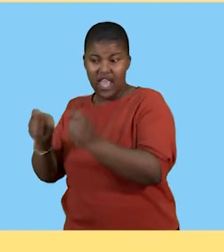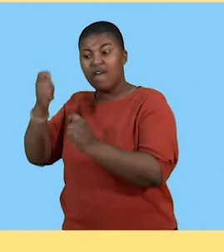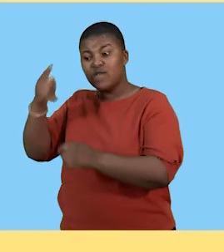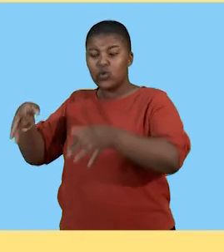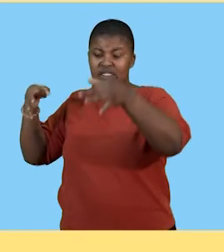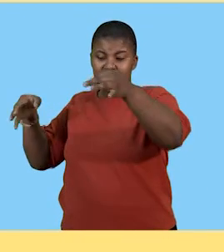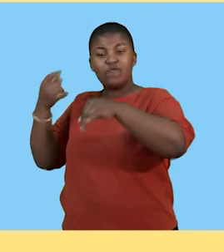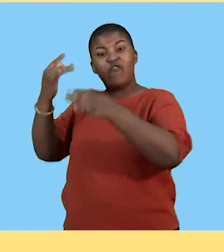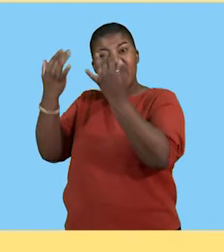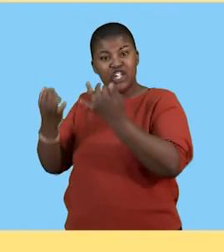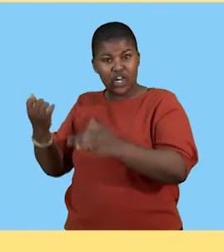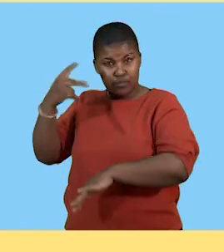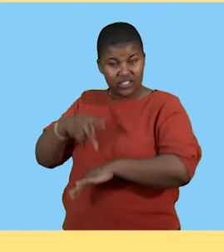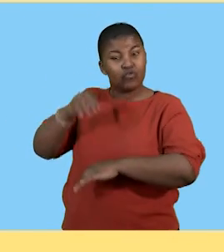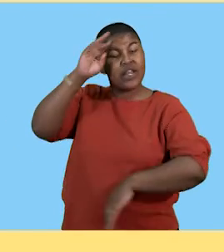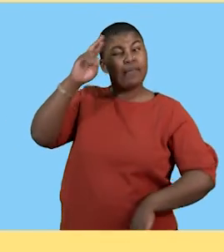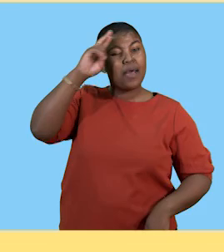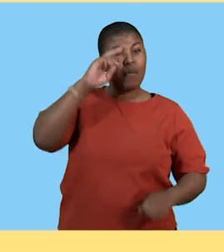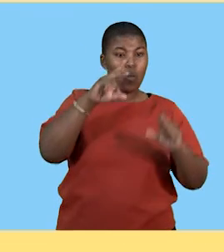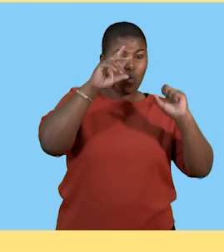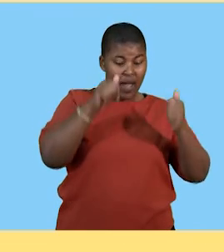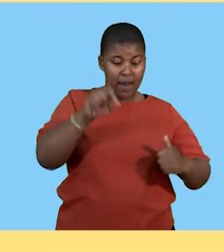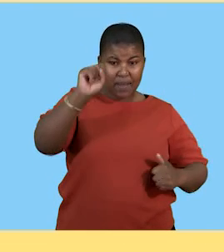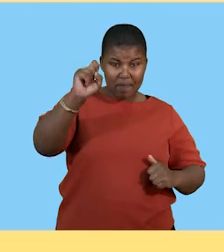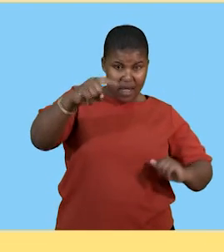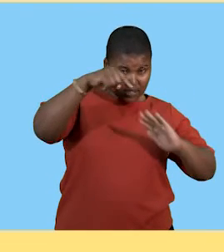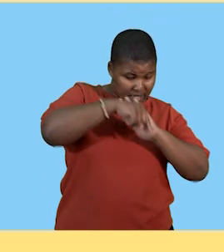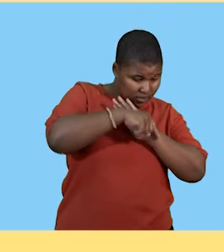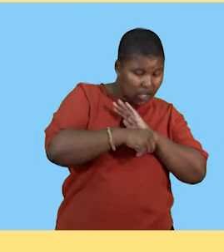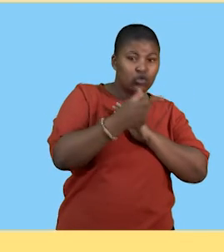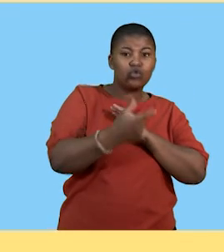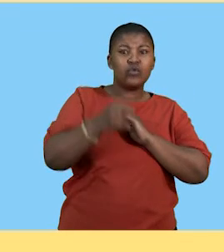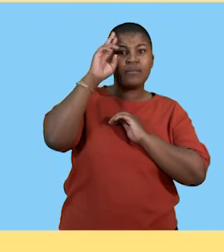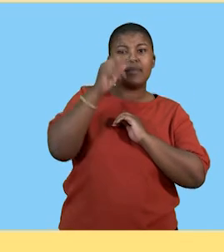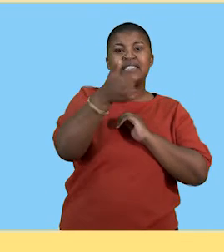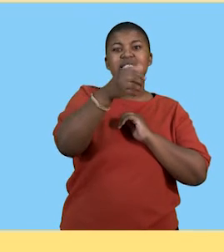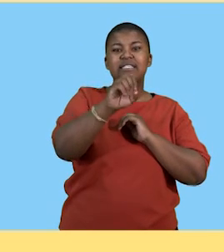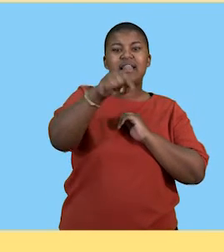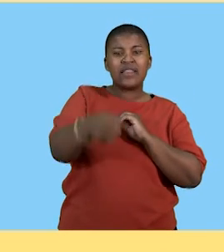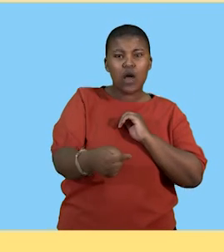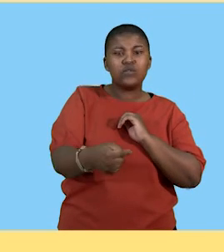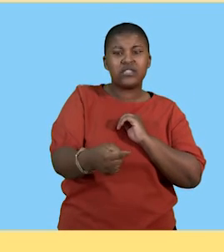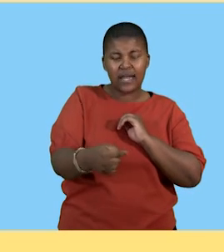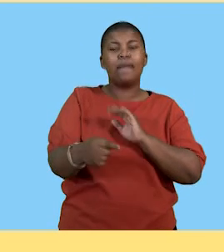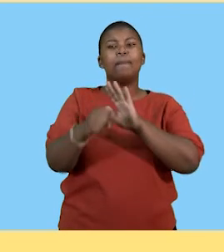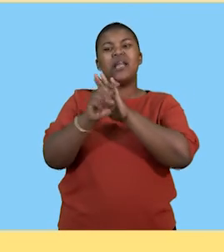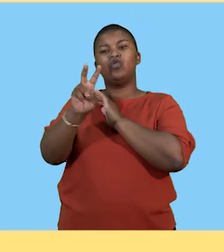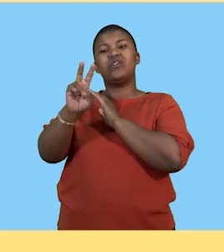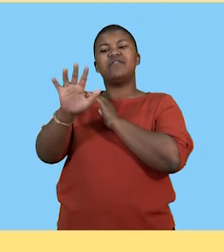to your statement of financial position. Remember, we've already done the financial asset where we had 60,000 of the fixed